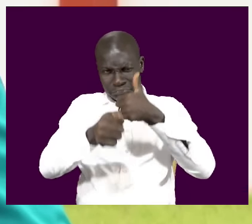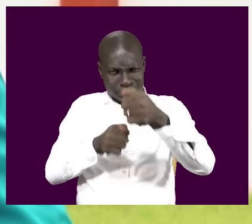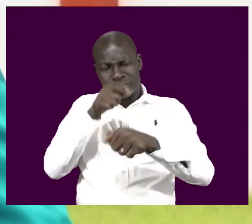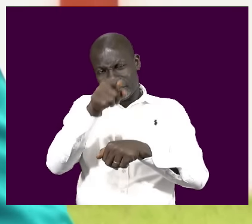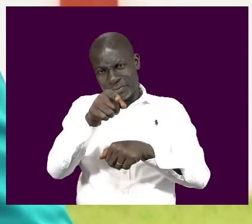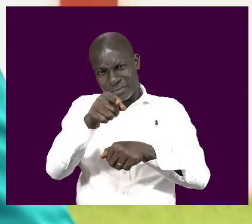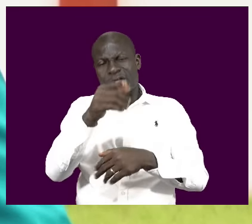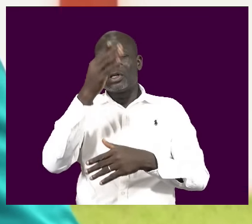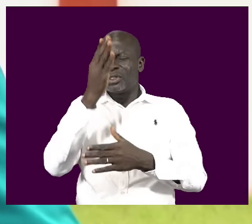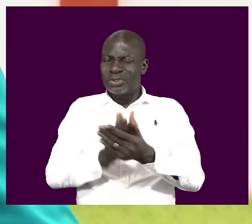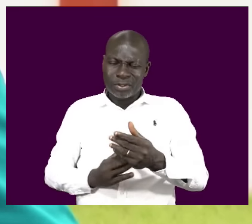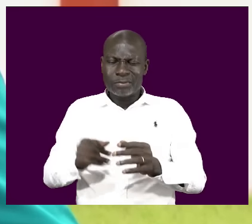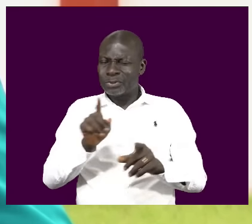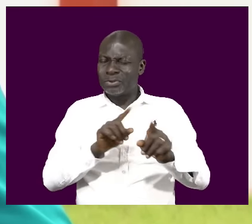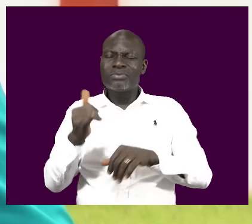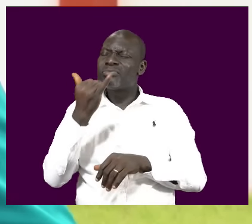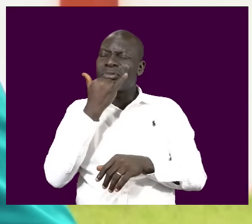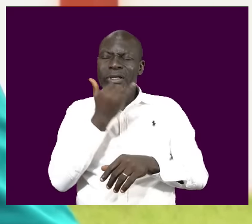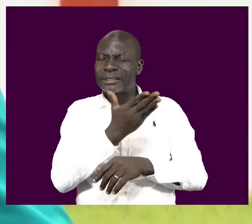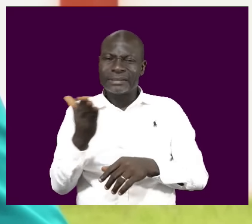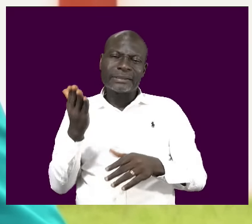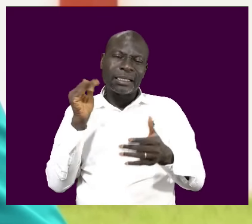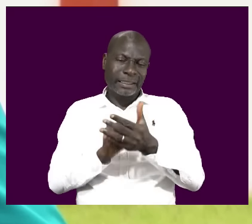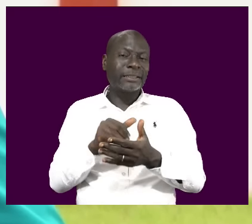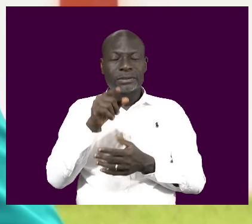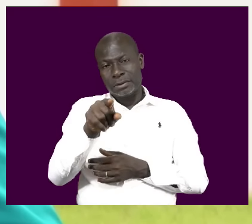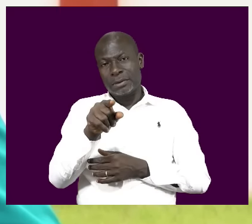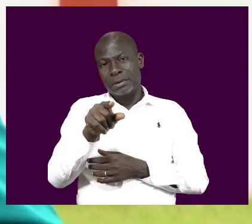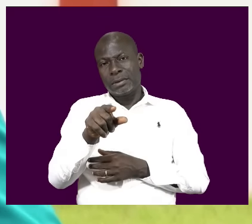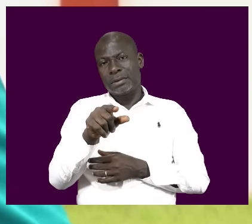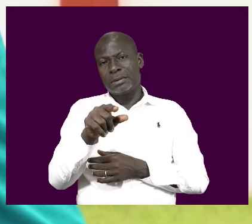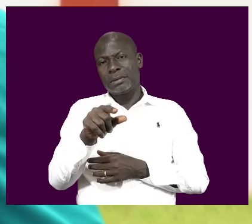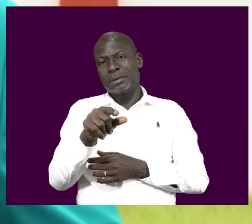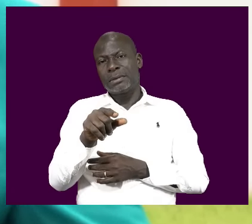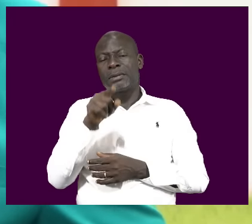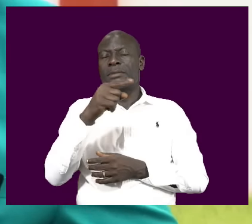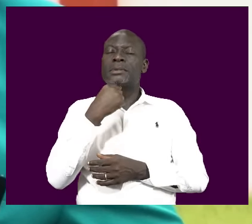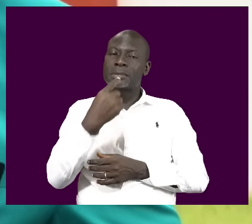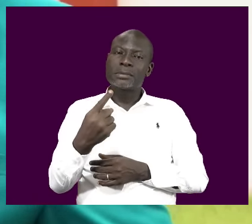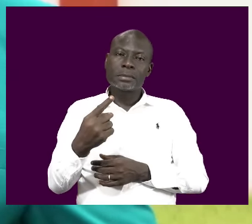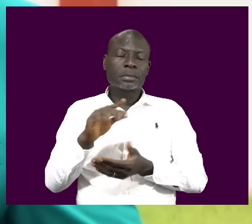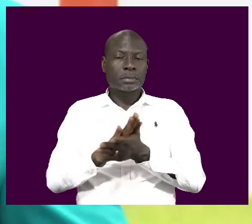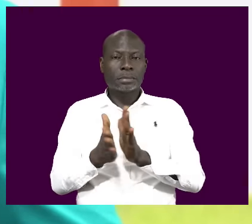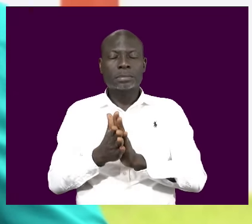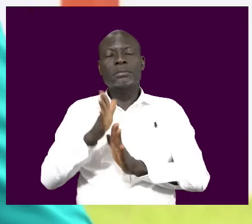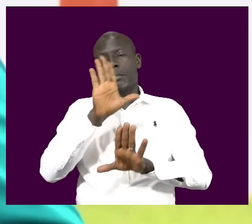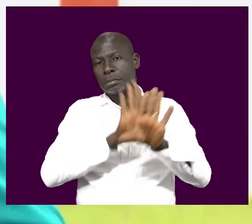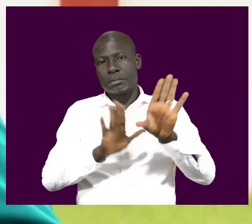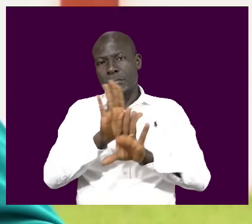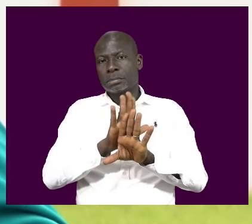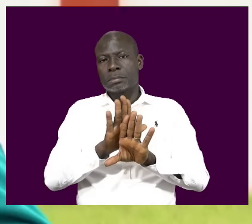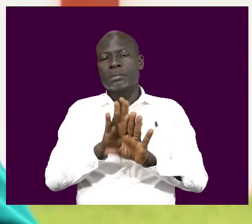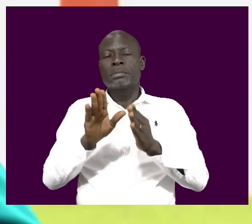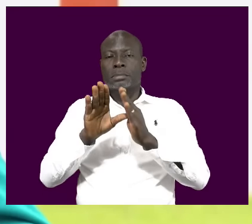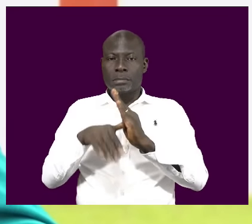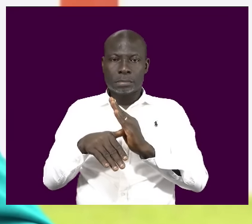Ebinum beye niyama ense emfata. Edi etiyao. Uko kebia. Ebe ya se mfufro. Ewa ni asabe